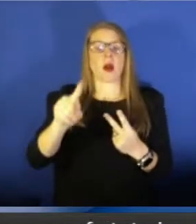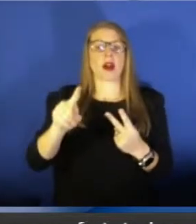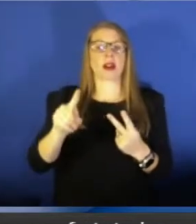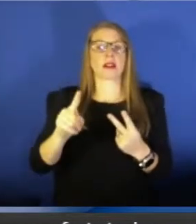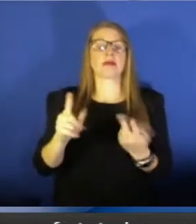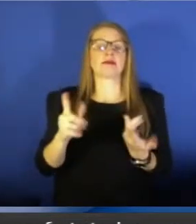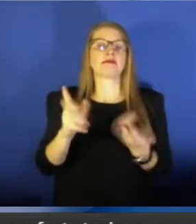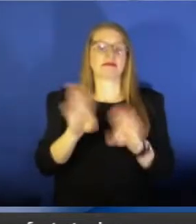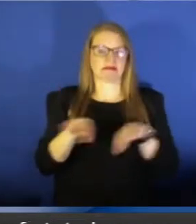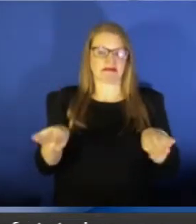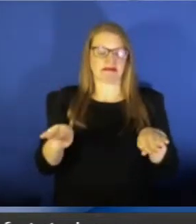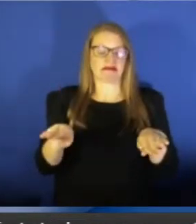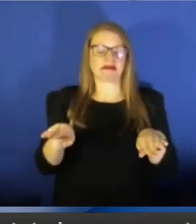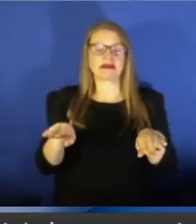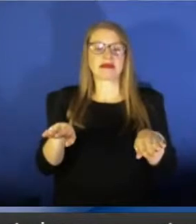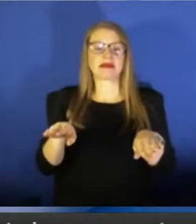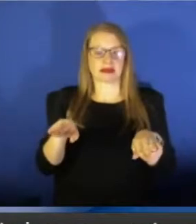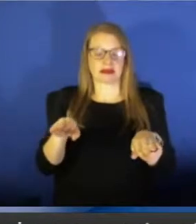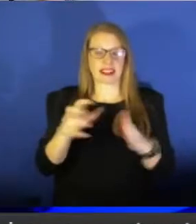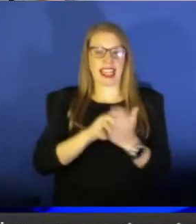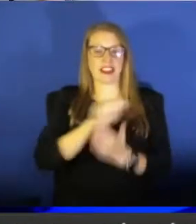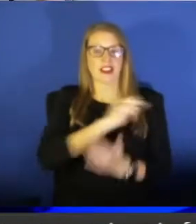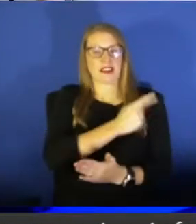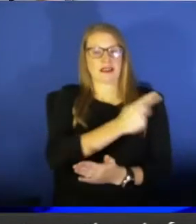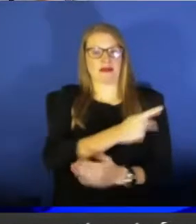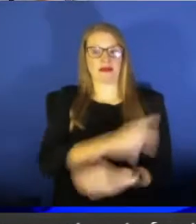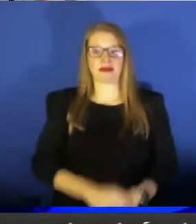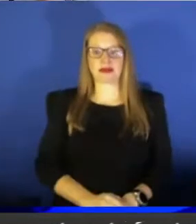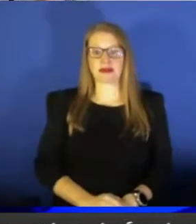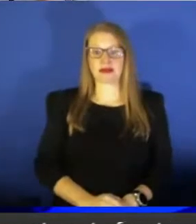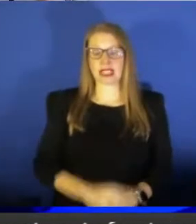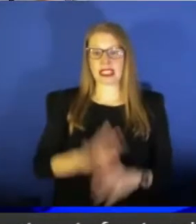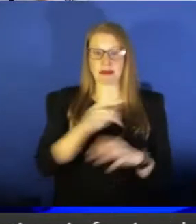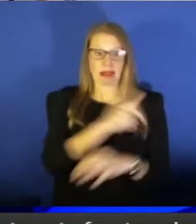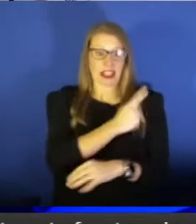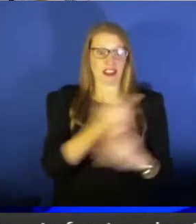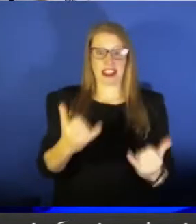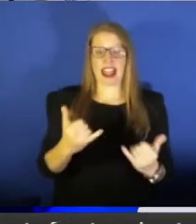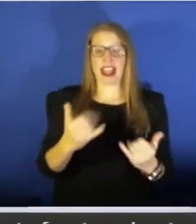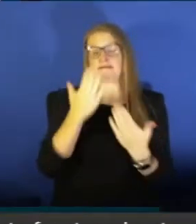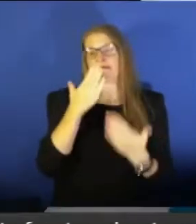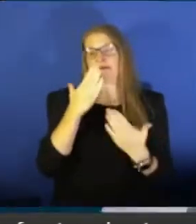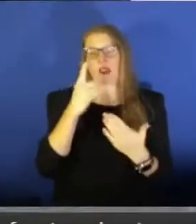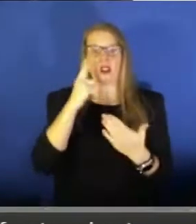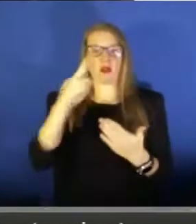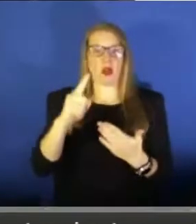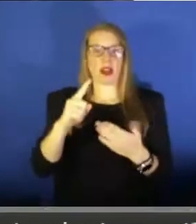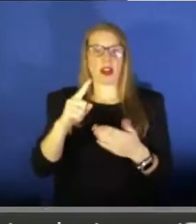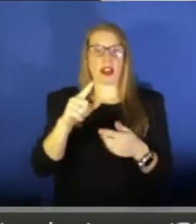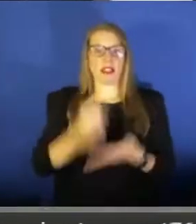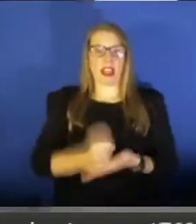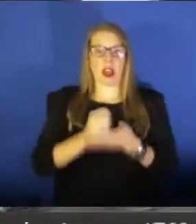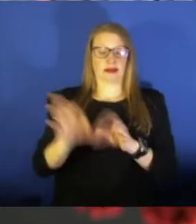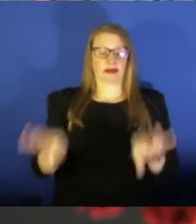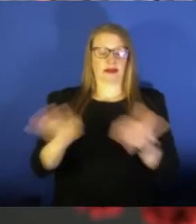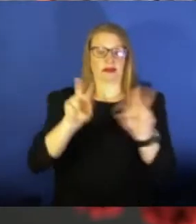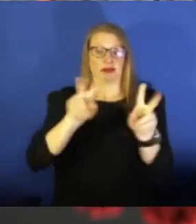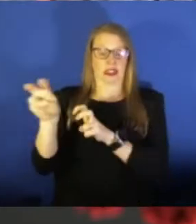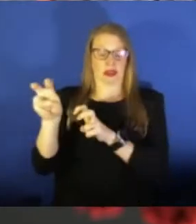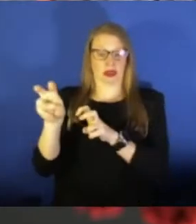our patients today are grateful Proton is now closer to home. The sign on this $66 million project was